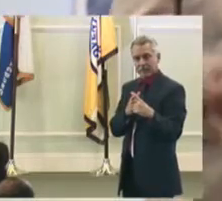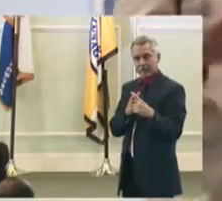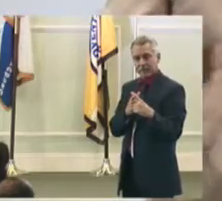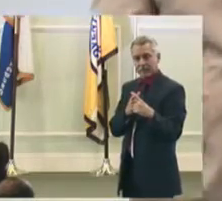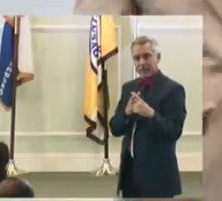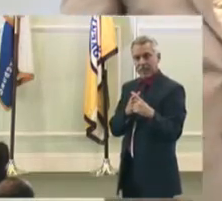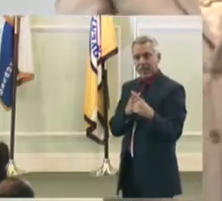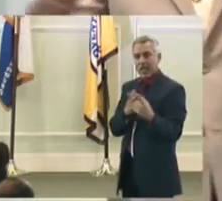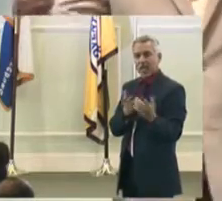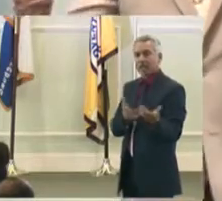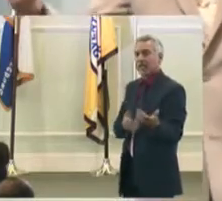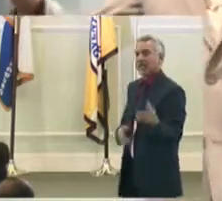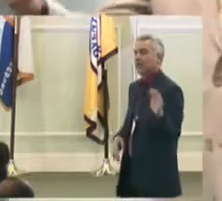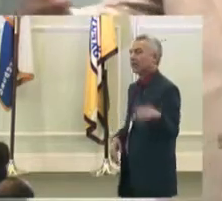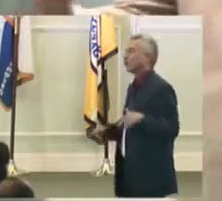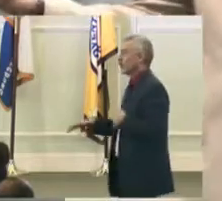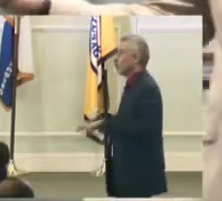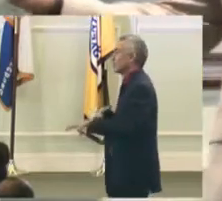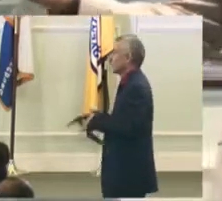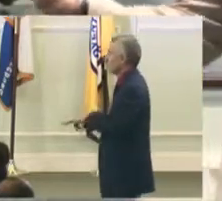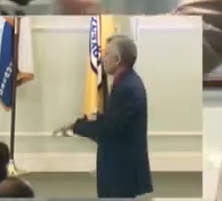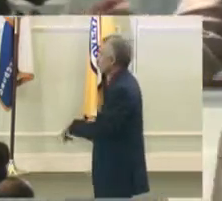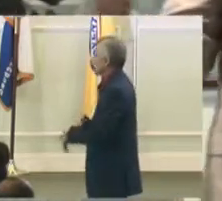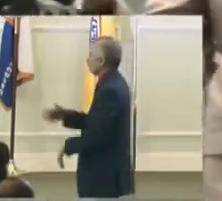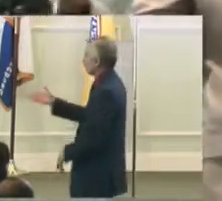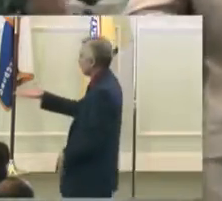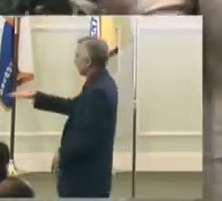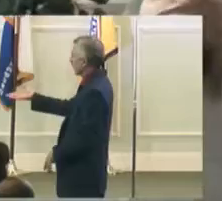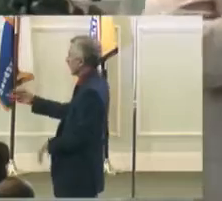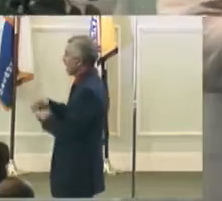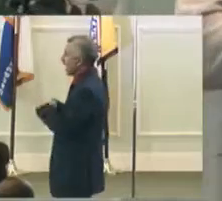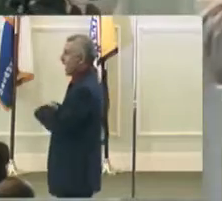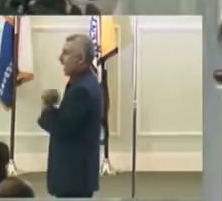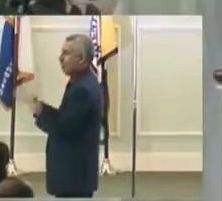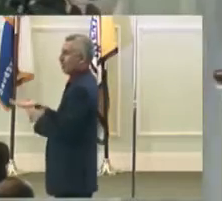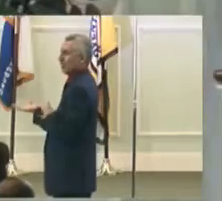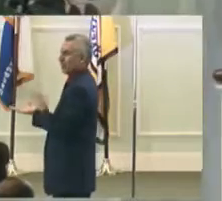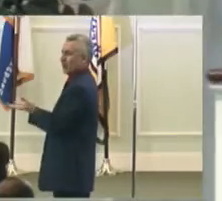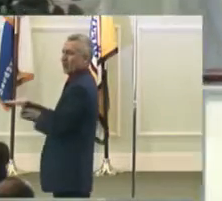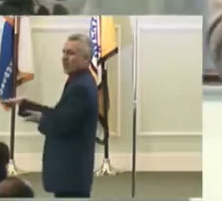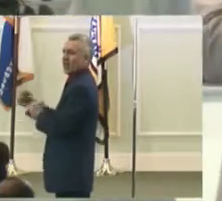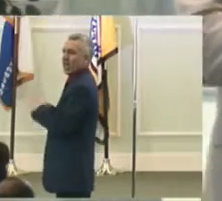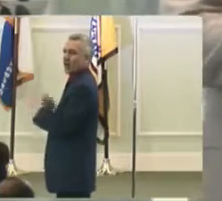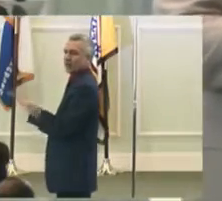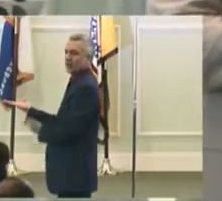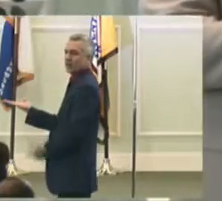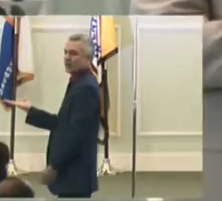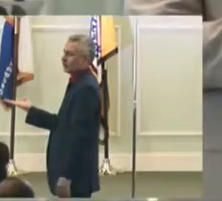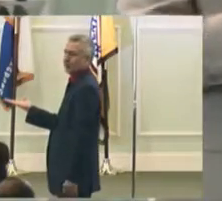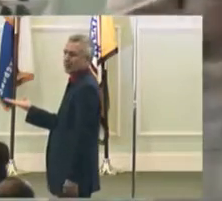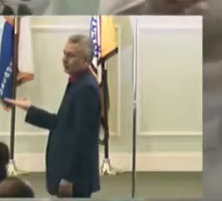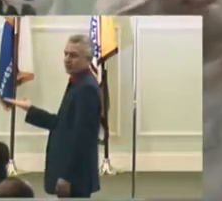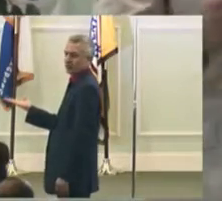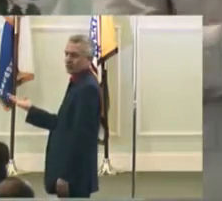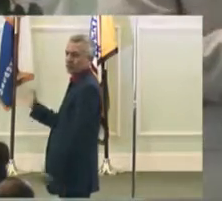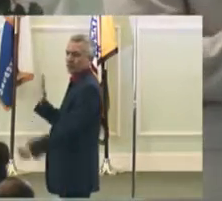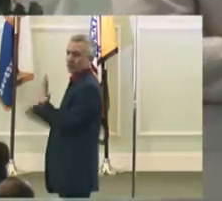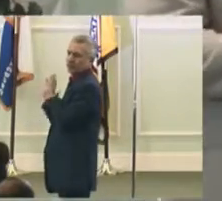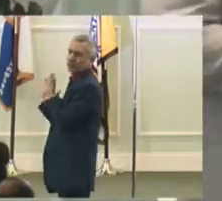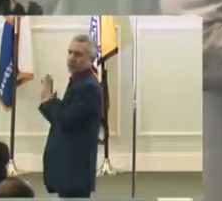friend respond? Is he like, yes, I'm so glad you came to me at midnight and asked for 3 loaves of bread? No.